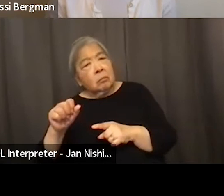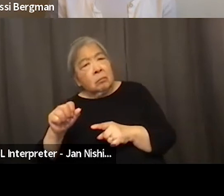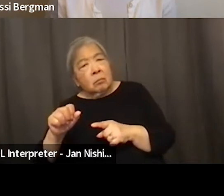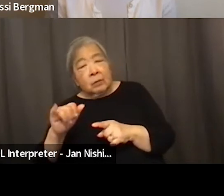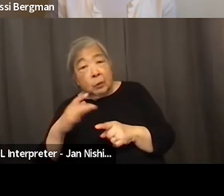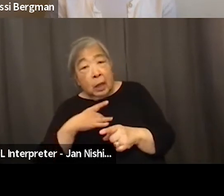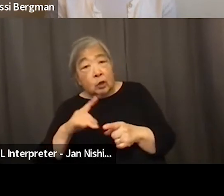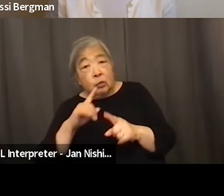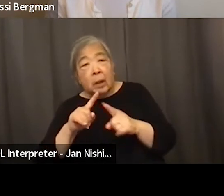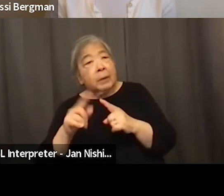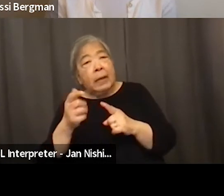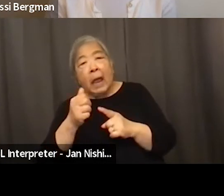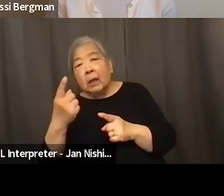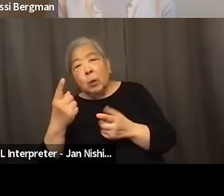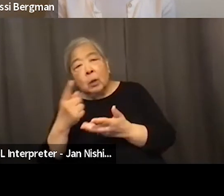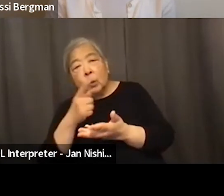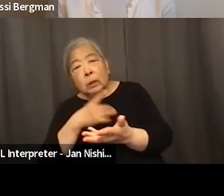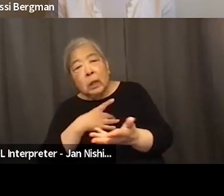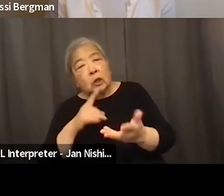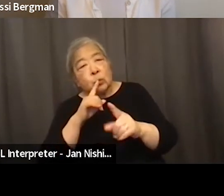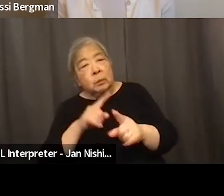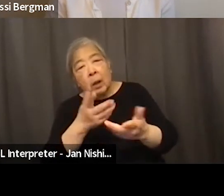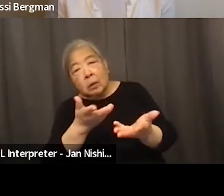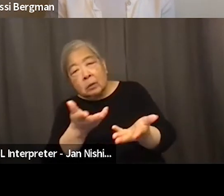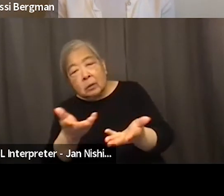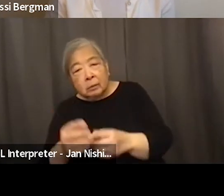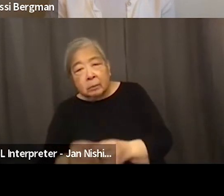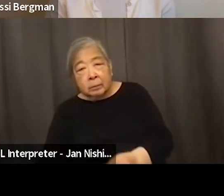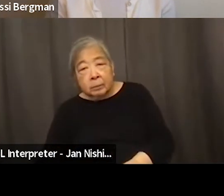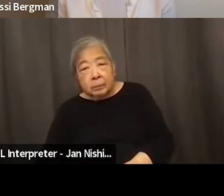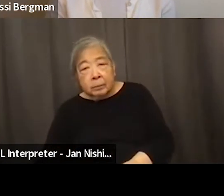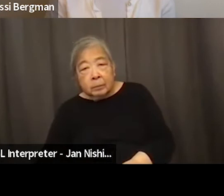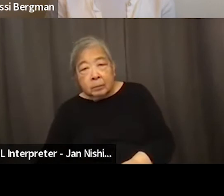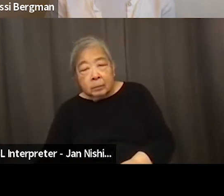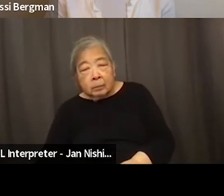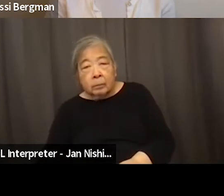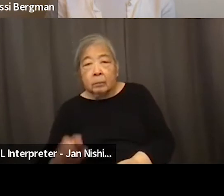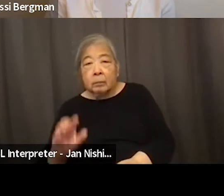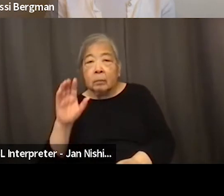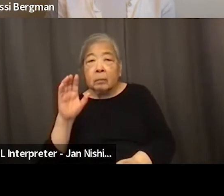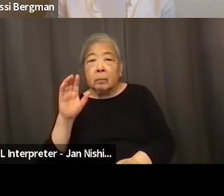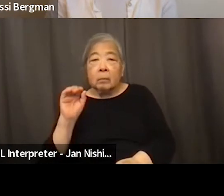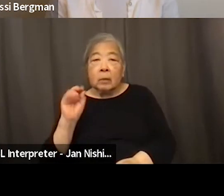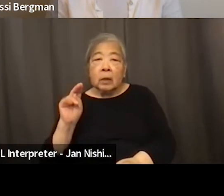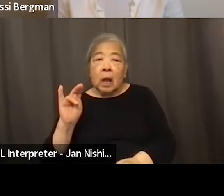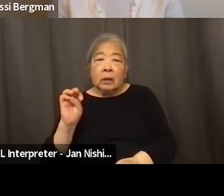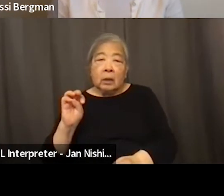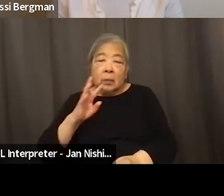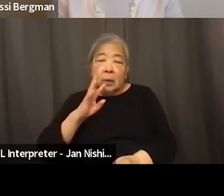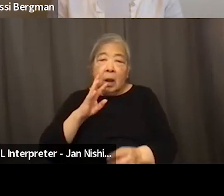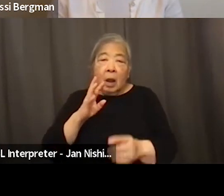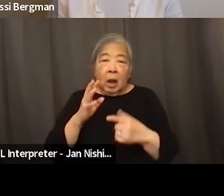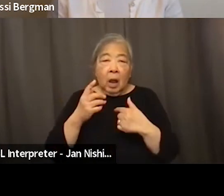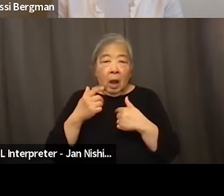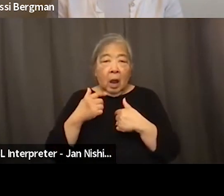to respond, but anybody that would like to respond as well. Anybody else? I think systemically, and I'm going to